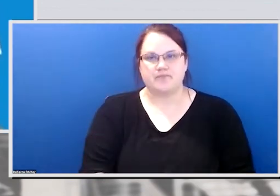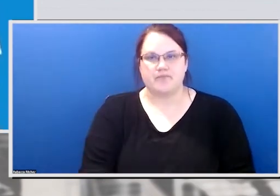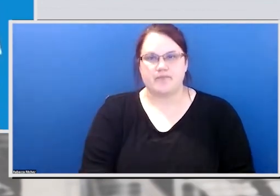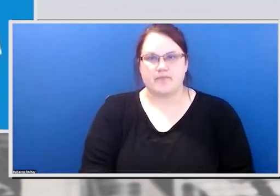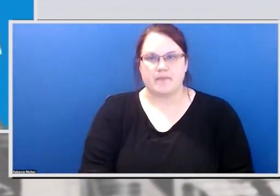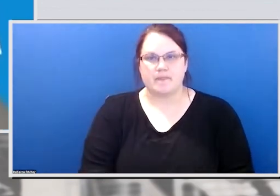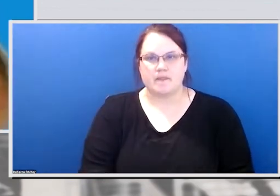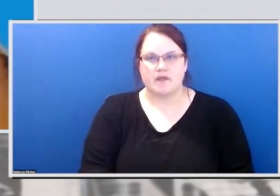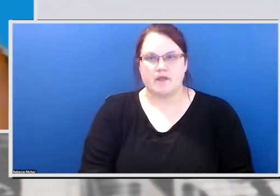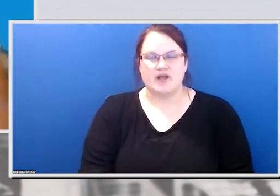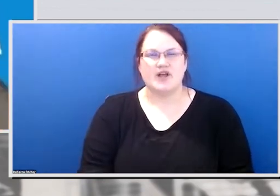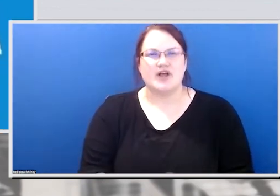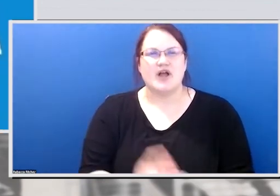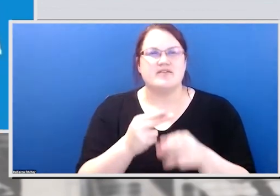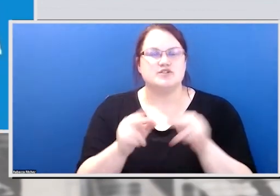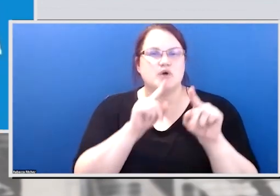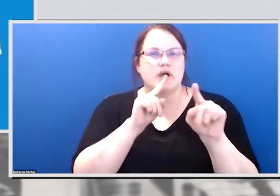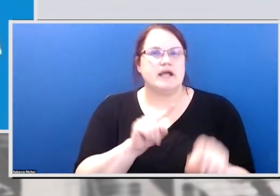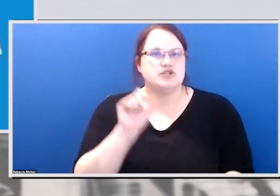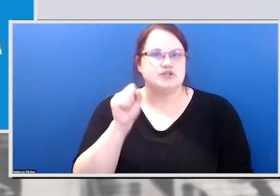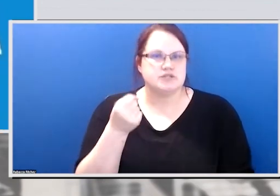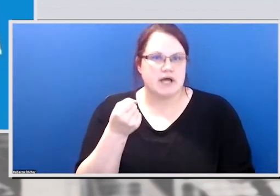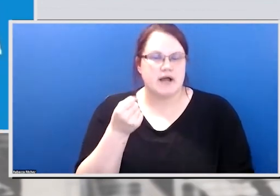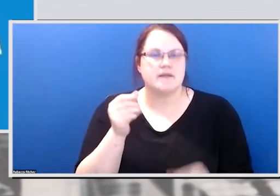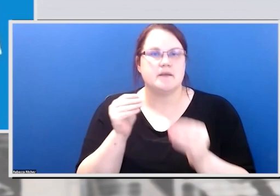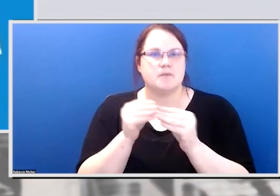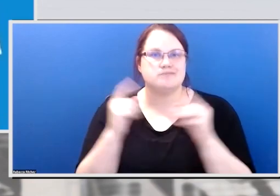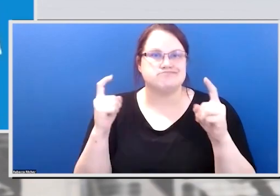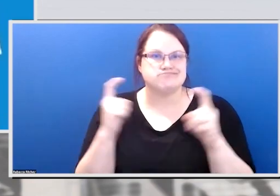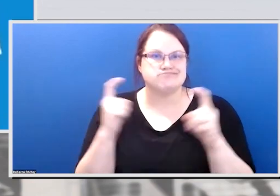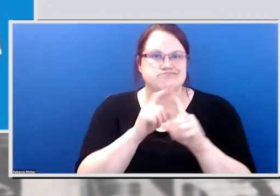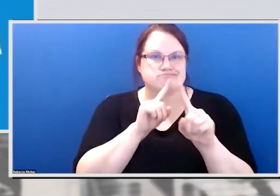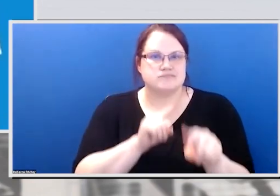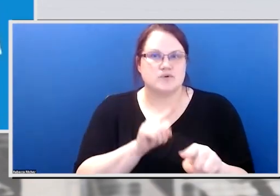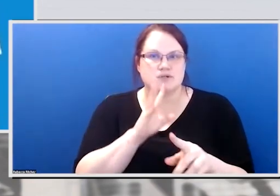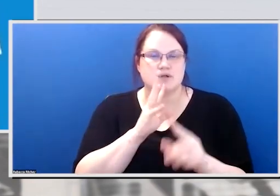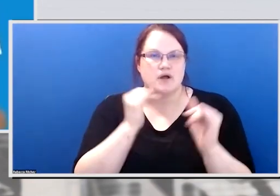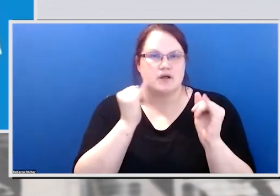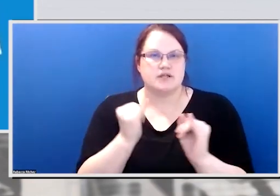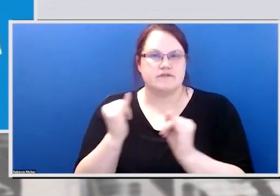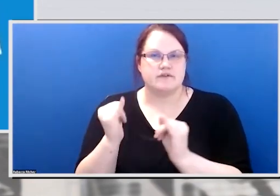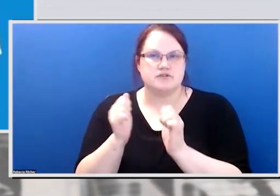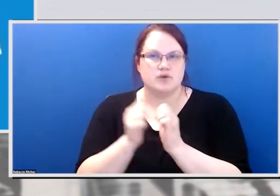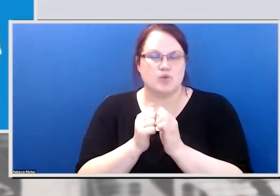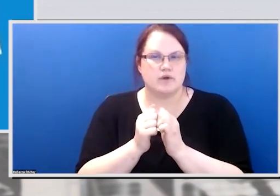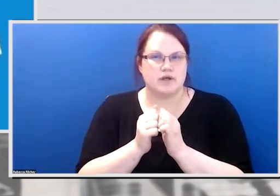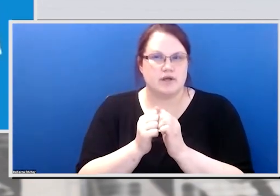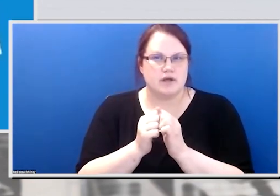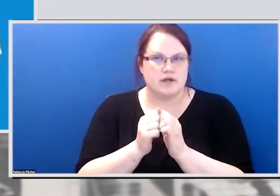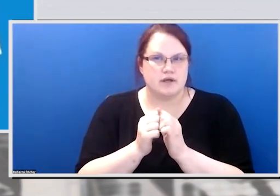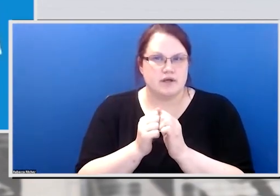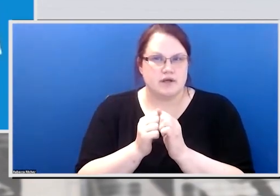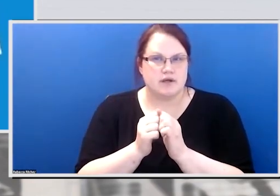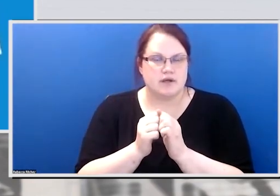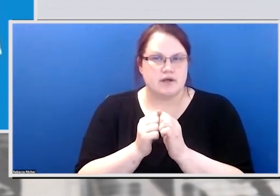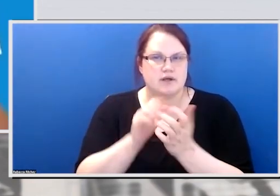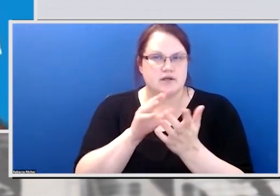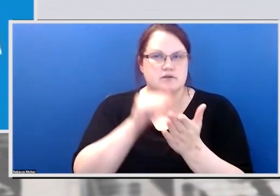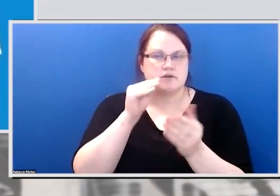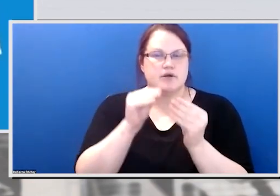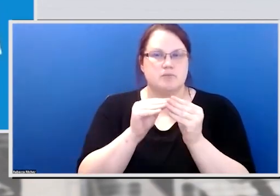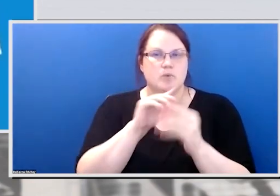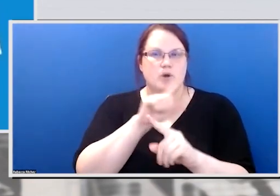Probably the short answer is yes. The more convoluted answer is to talk individually with whatever the, I think in this particular case, to learn more about